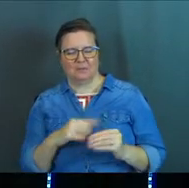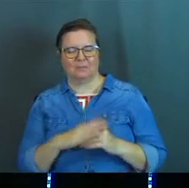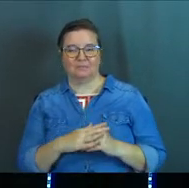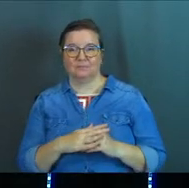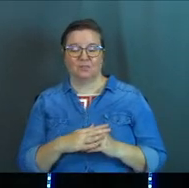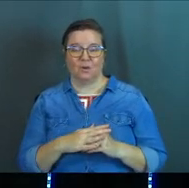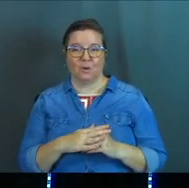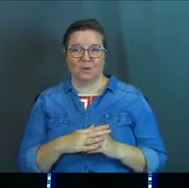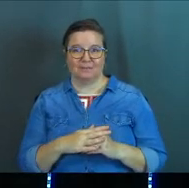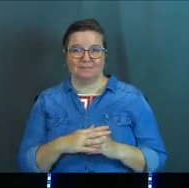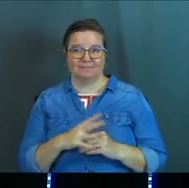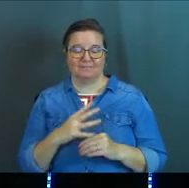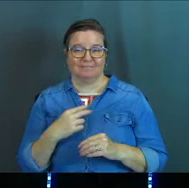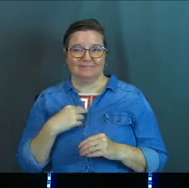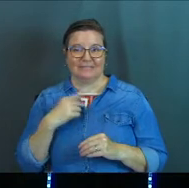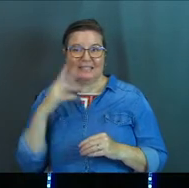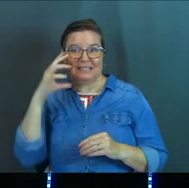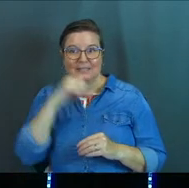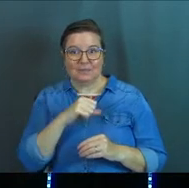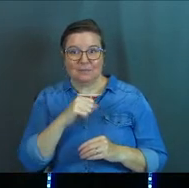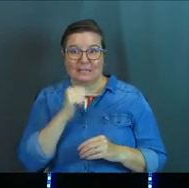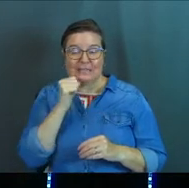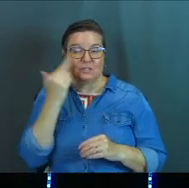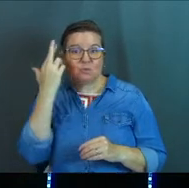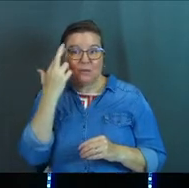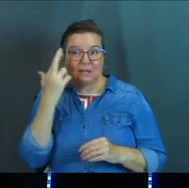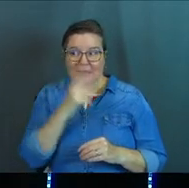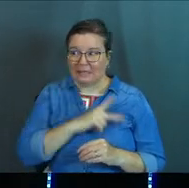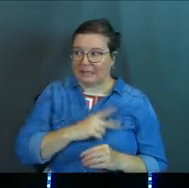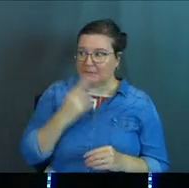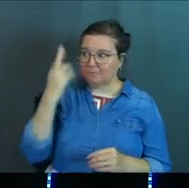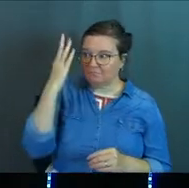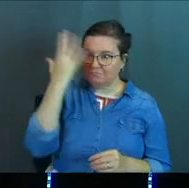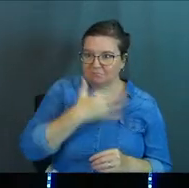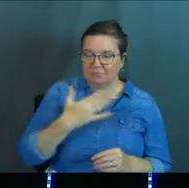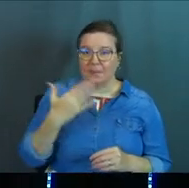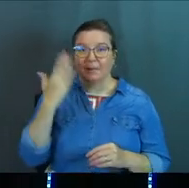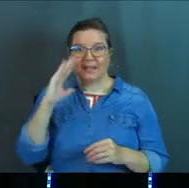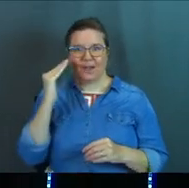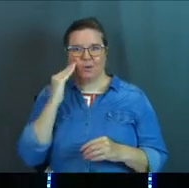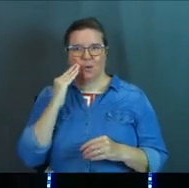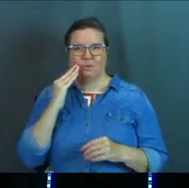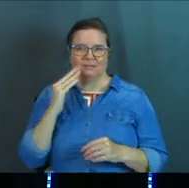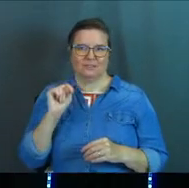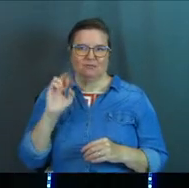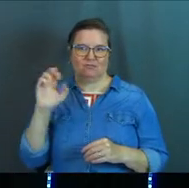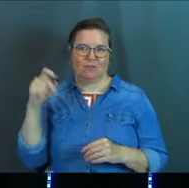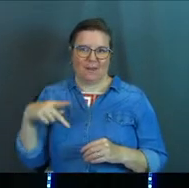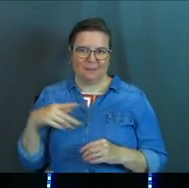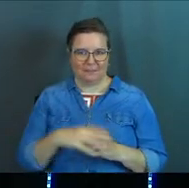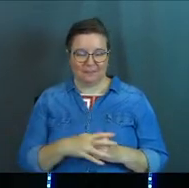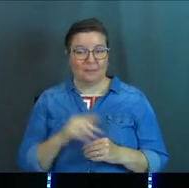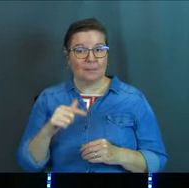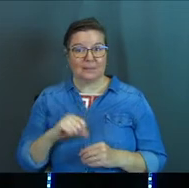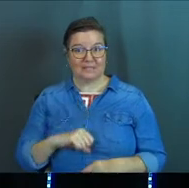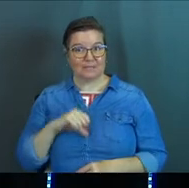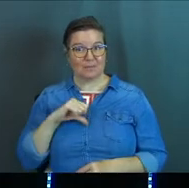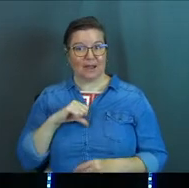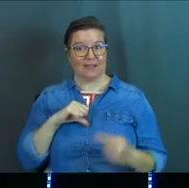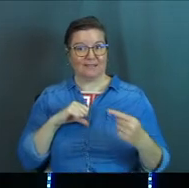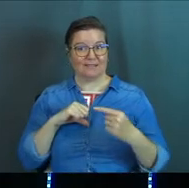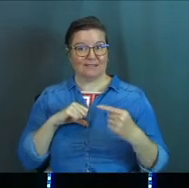So he falls right into the trap. He doesn't know it's a trap. The king doesn't know it's a trap. God knows it's a trap. But isn't this pride